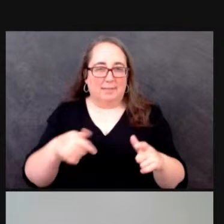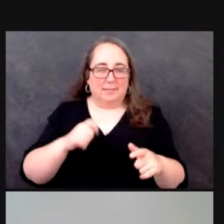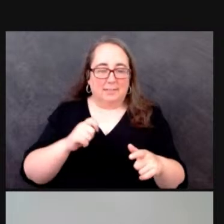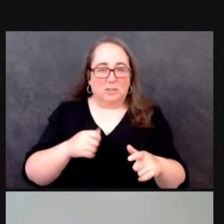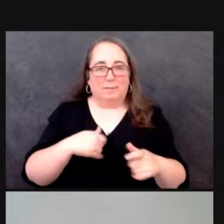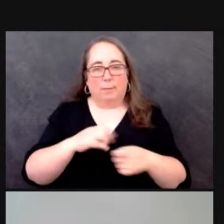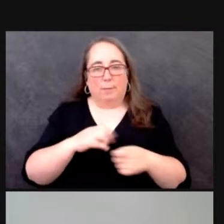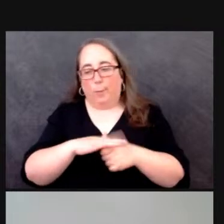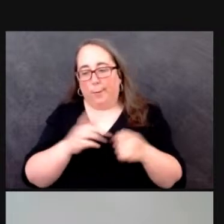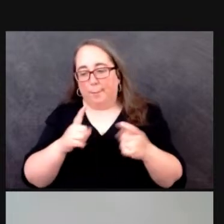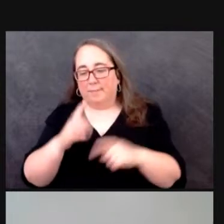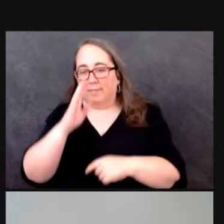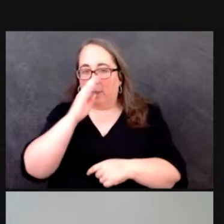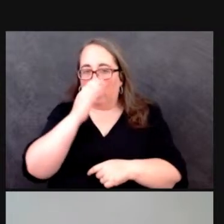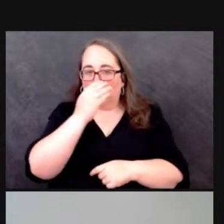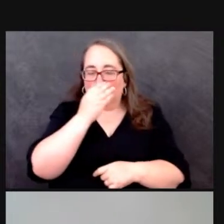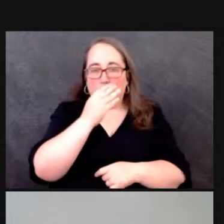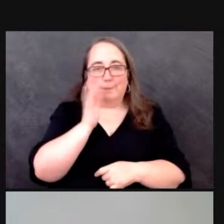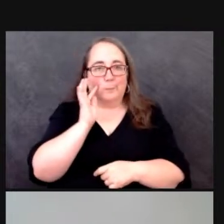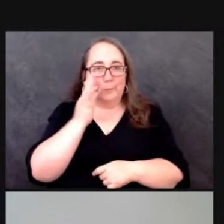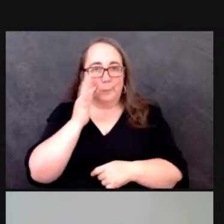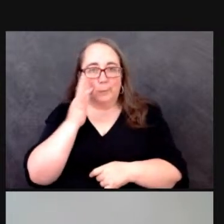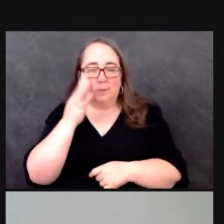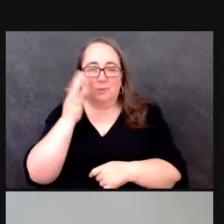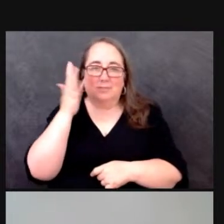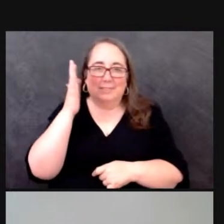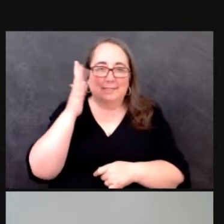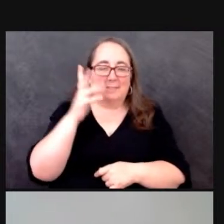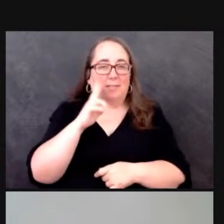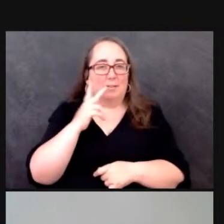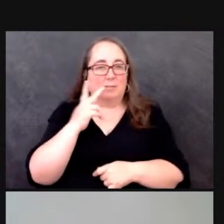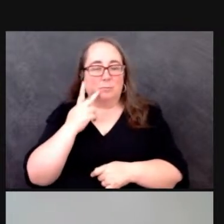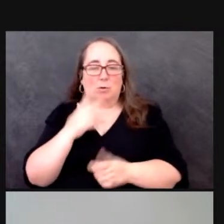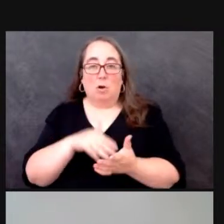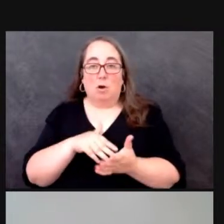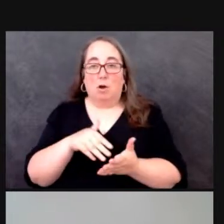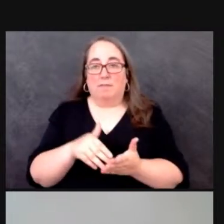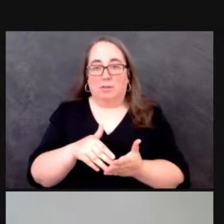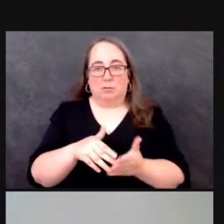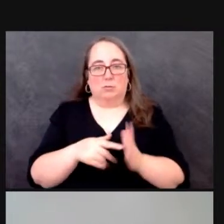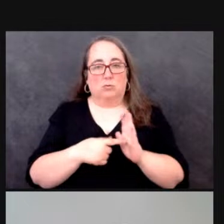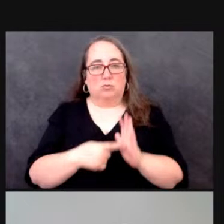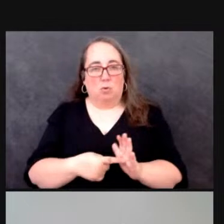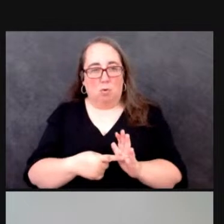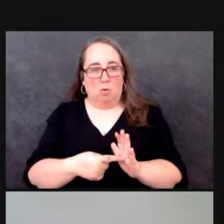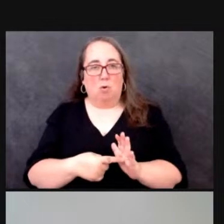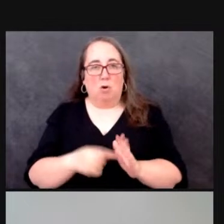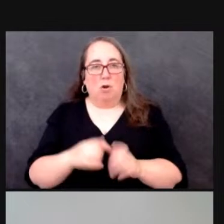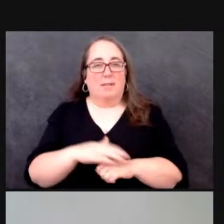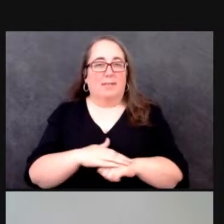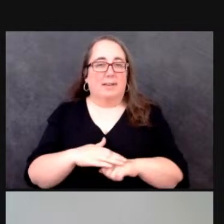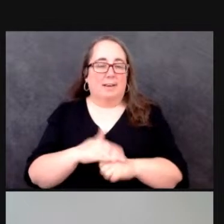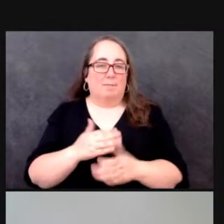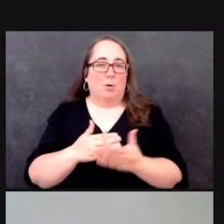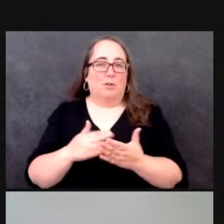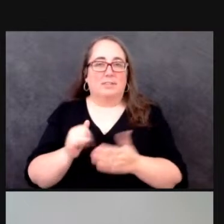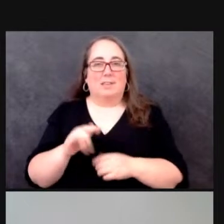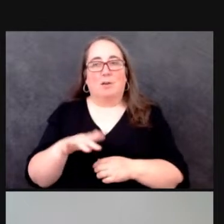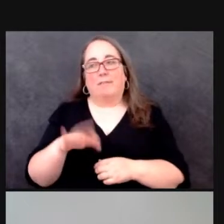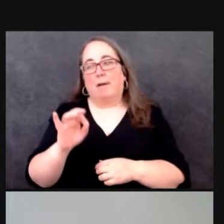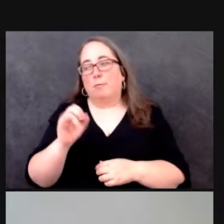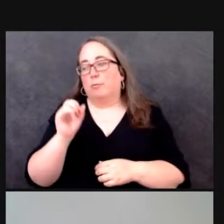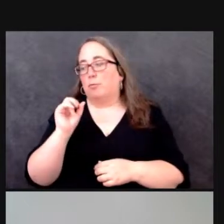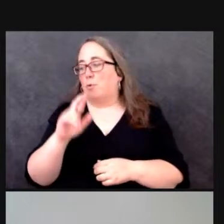of flowers, fruits, trees, and vegetables, oftentimes highlighting the native elements that are found